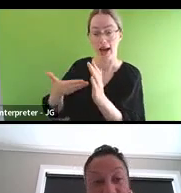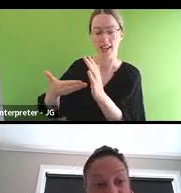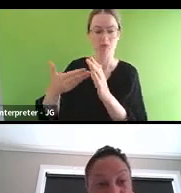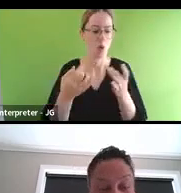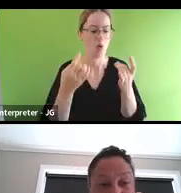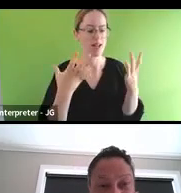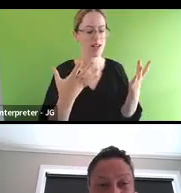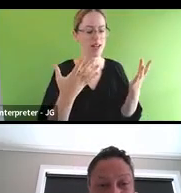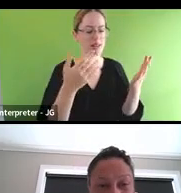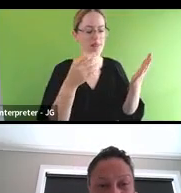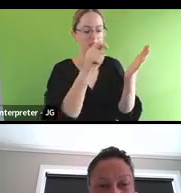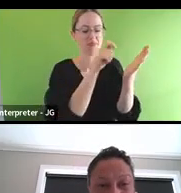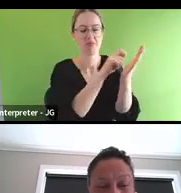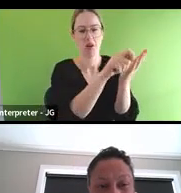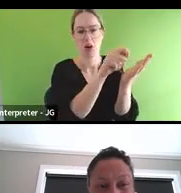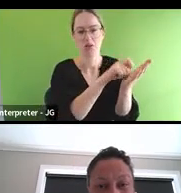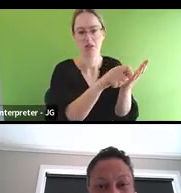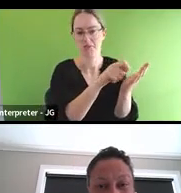exactly,